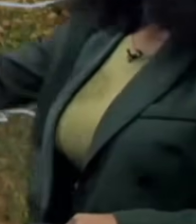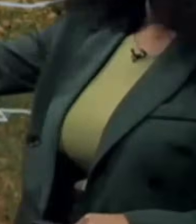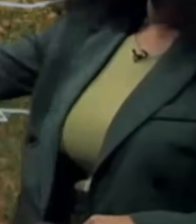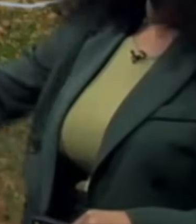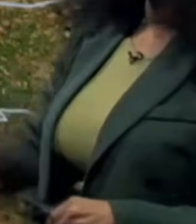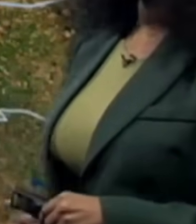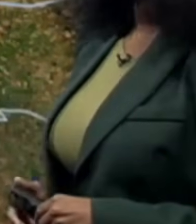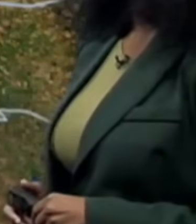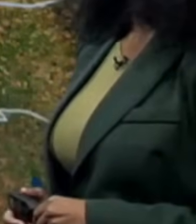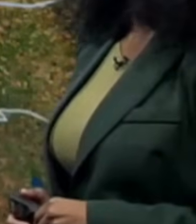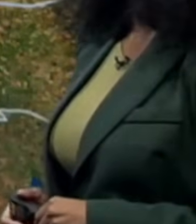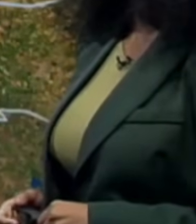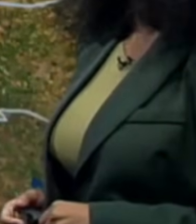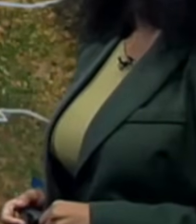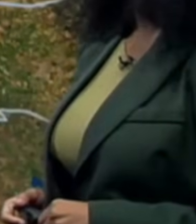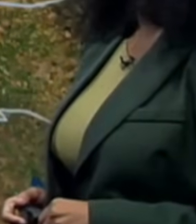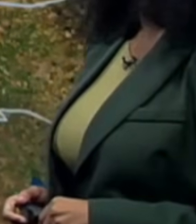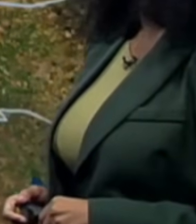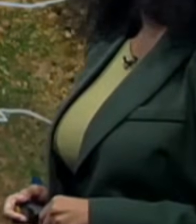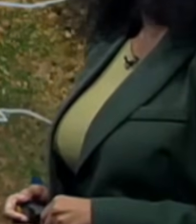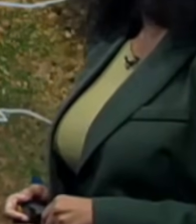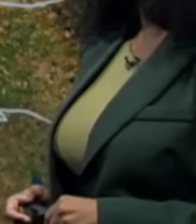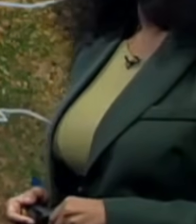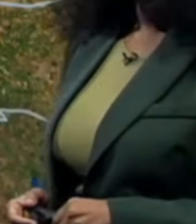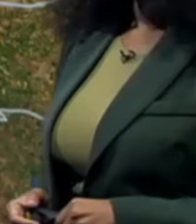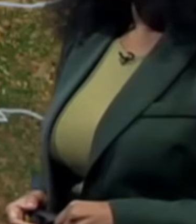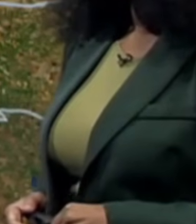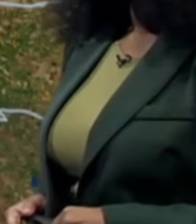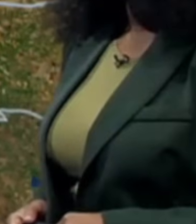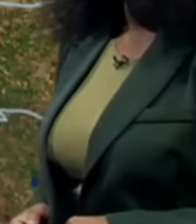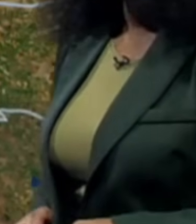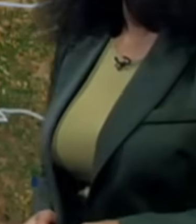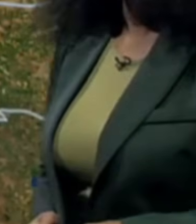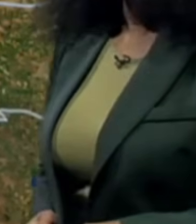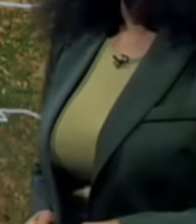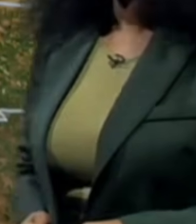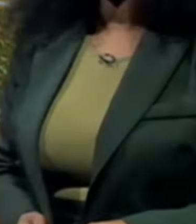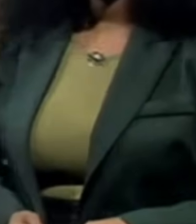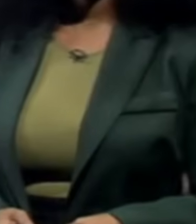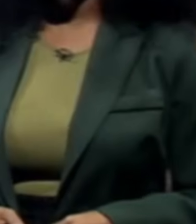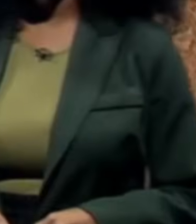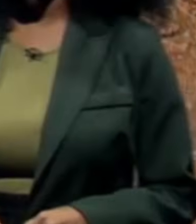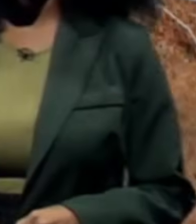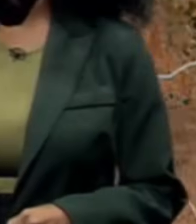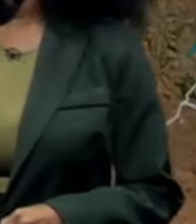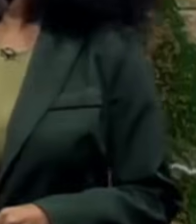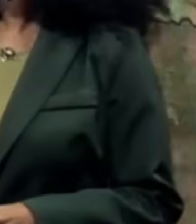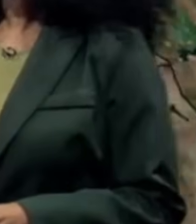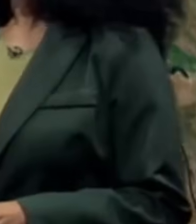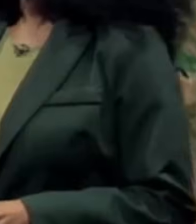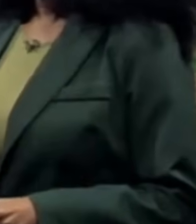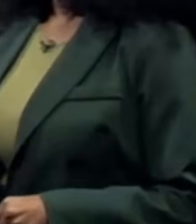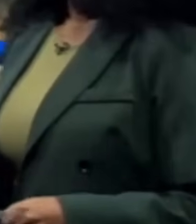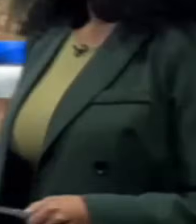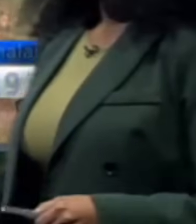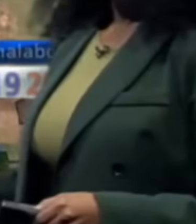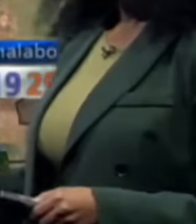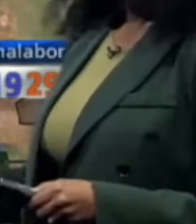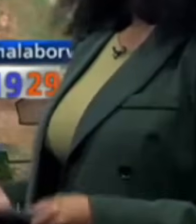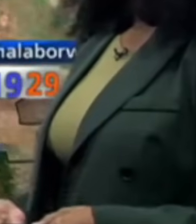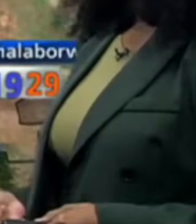lebella Pretoria ka digata di le 15 go ya go di le 23 Johannesburg ka digata di le 14 go ya go di le 20 fa